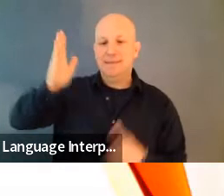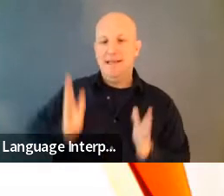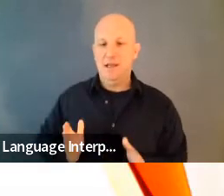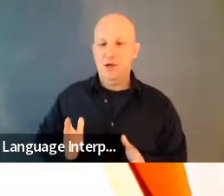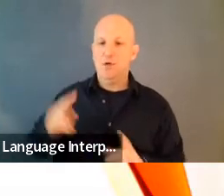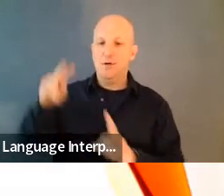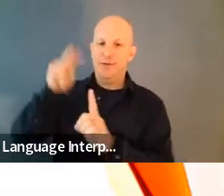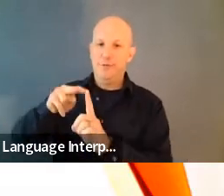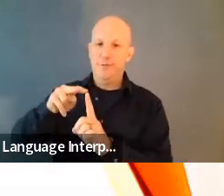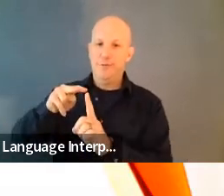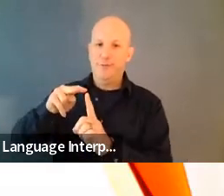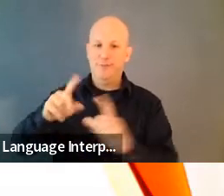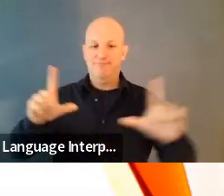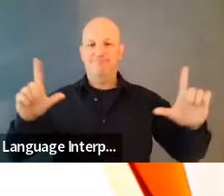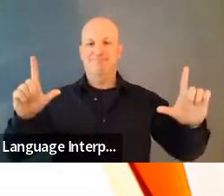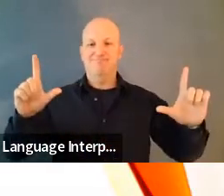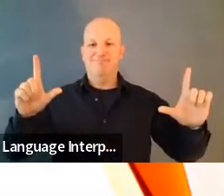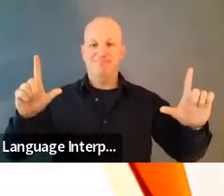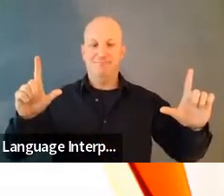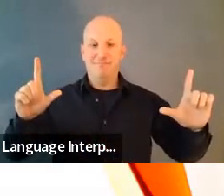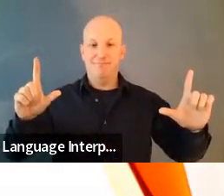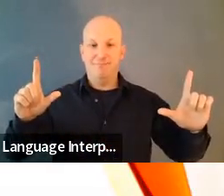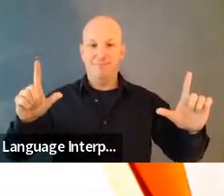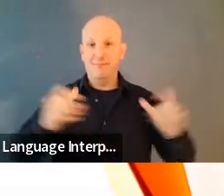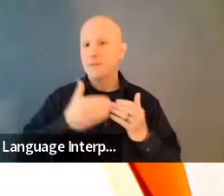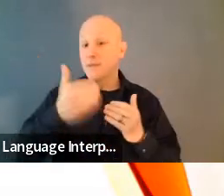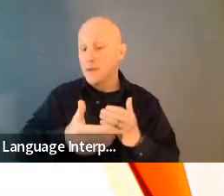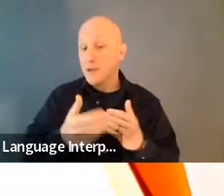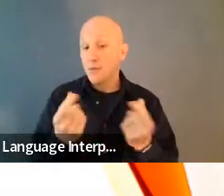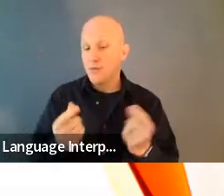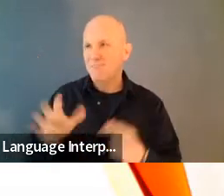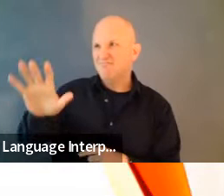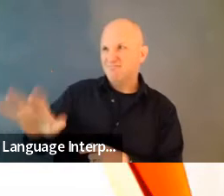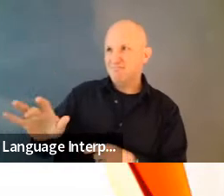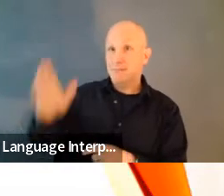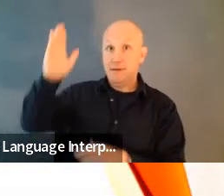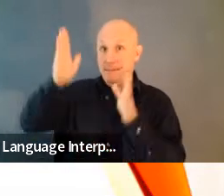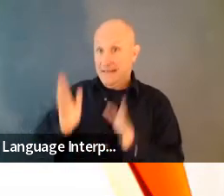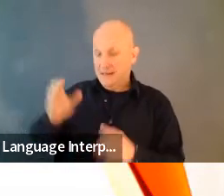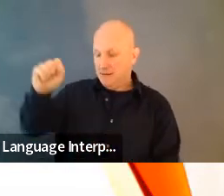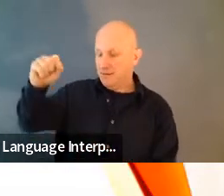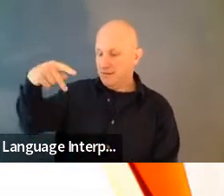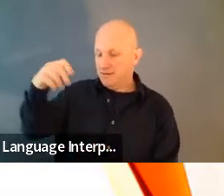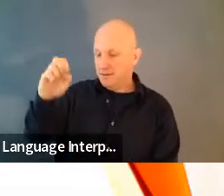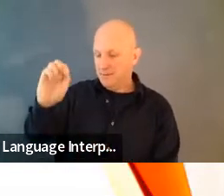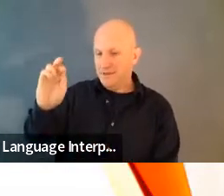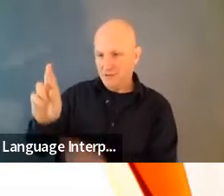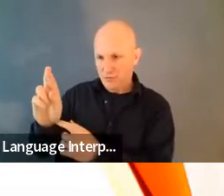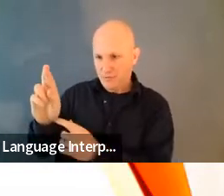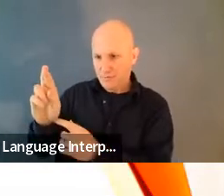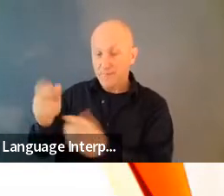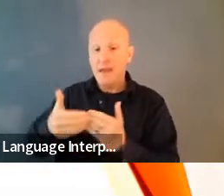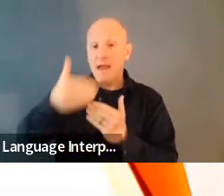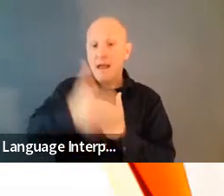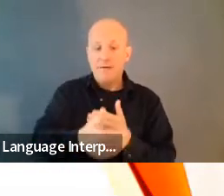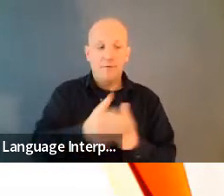then what you probably want to do after is, especially once we get to the student panel, you'll likely want to switch it to